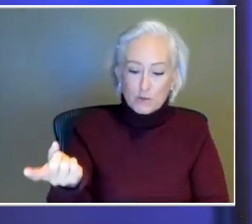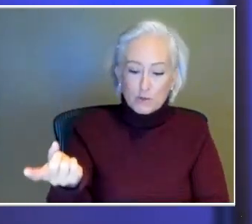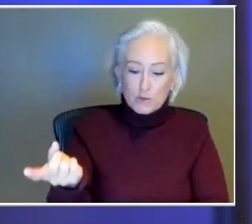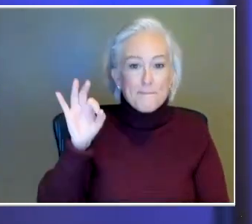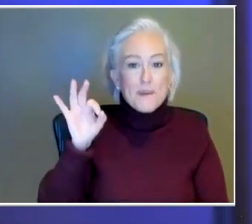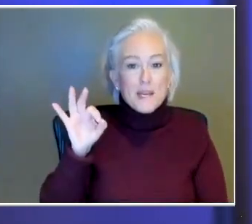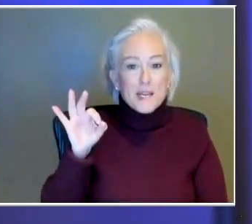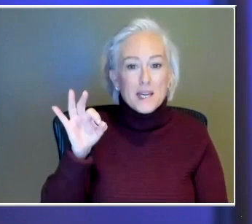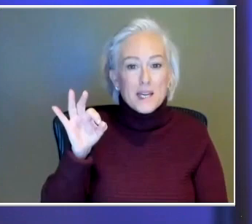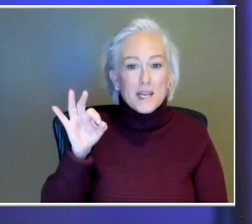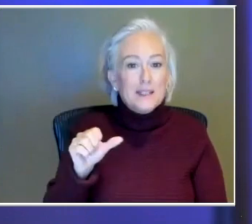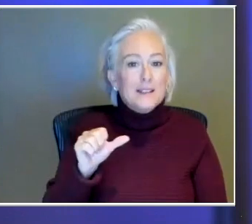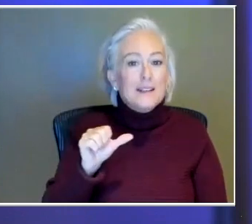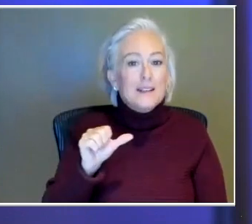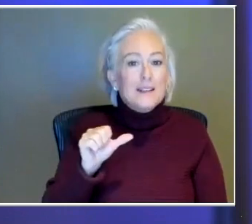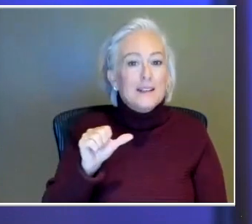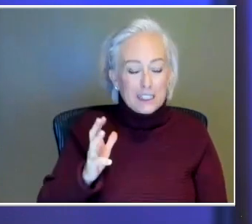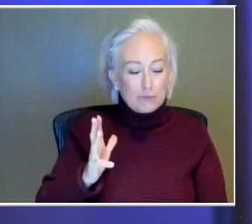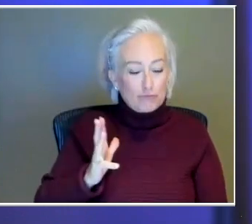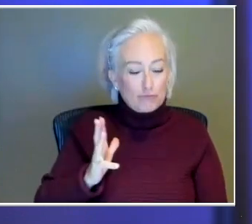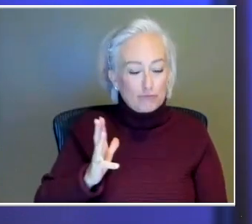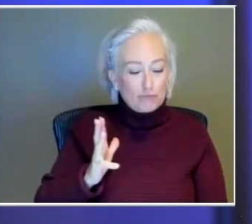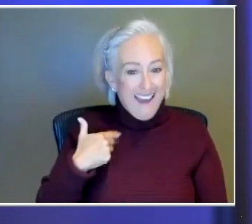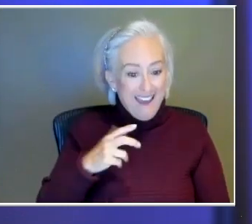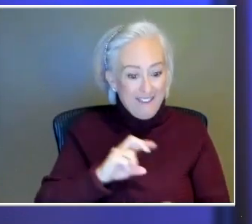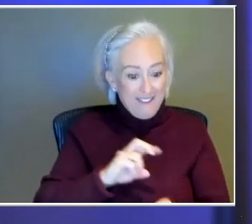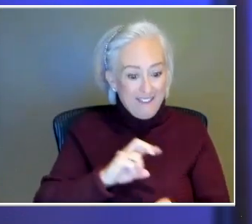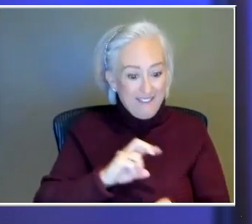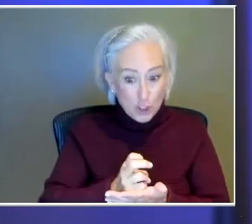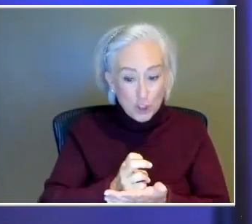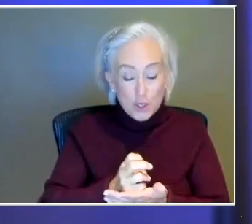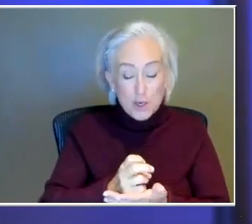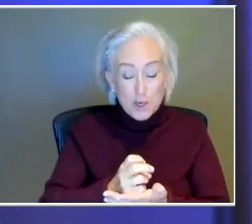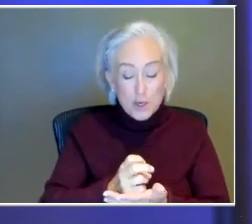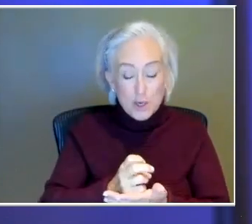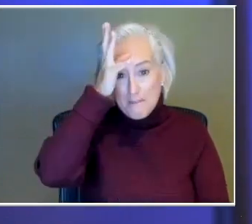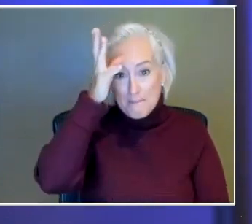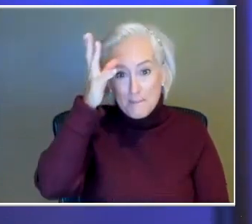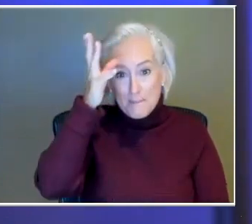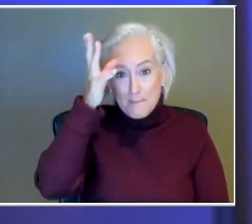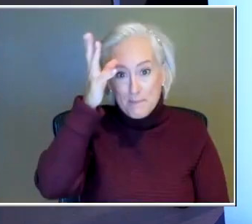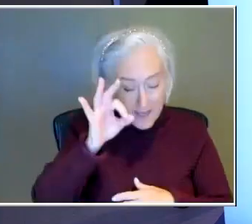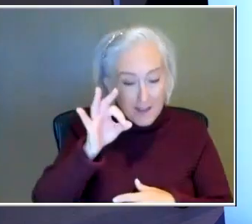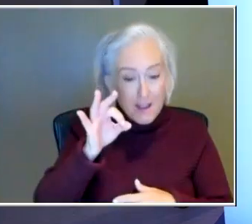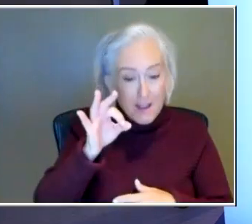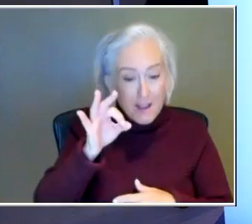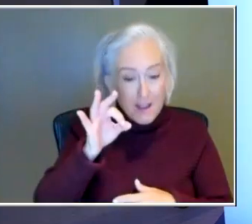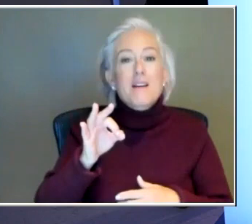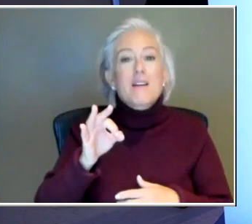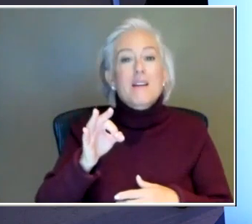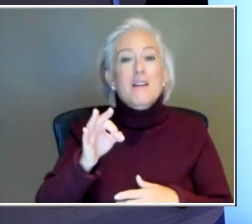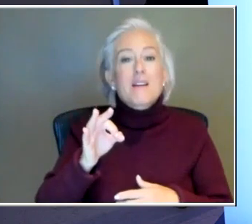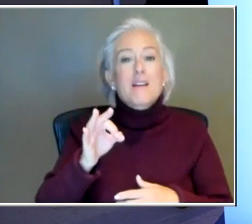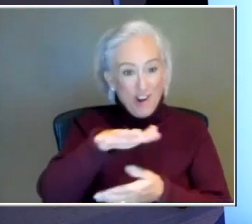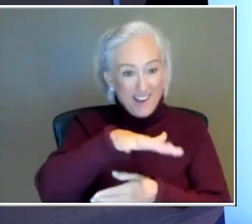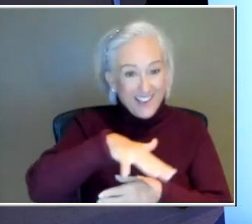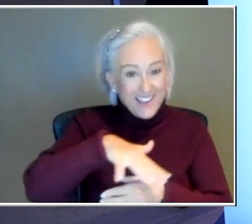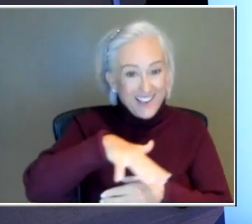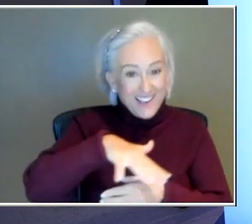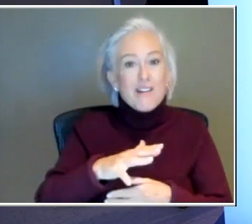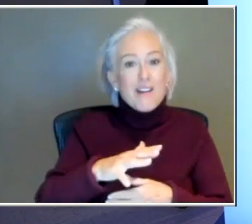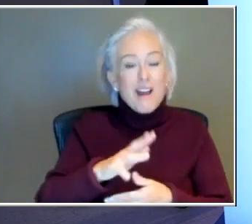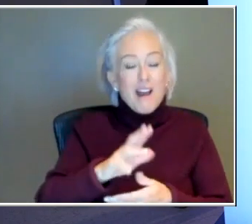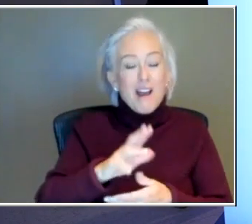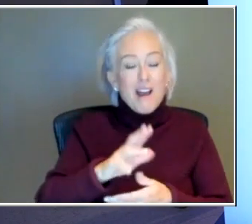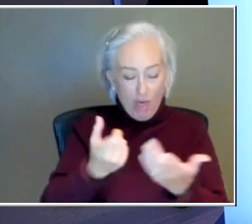they had picked me up, I had one in the parking lot. And we'd never seen that before, you know. This came out of the blue. Parents had no idea what they were looking at. Yeah. And what